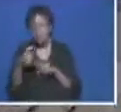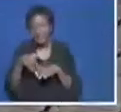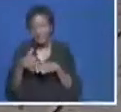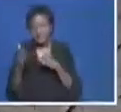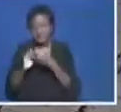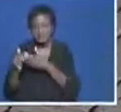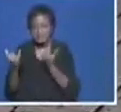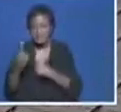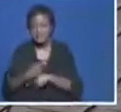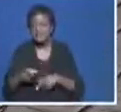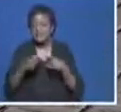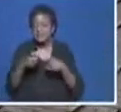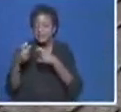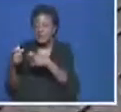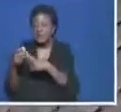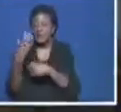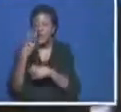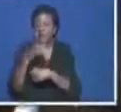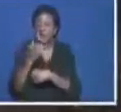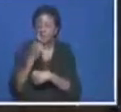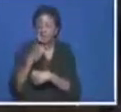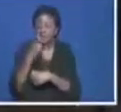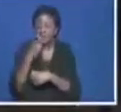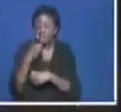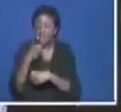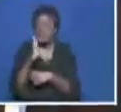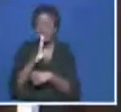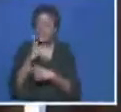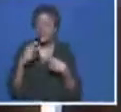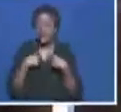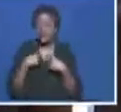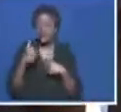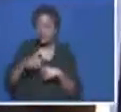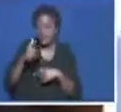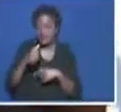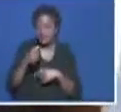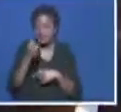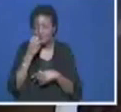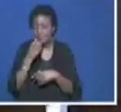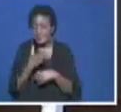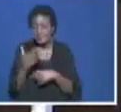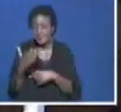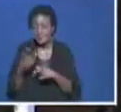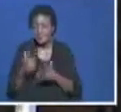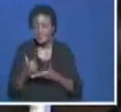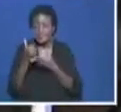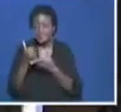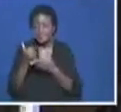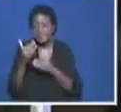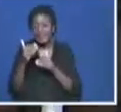out hot, delicious breakfast, and of course we have bags of groceries that will be able to assist at